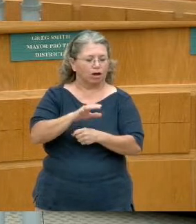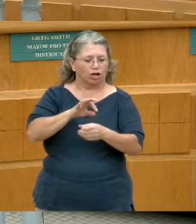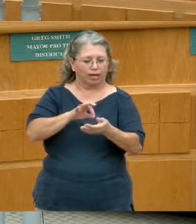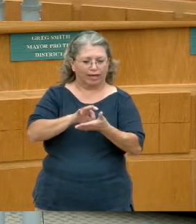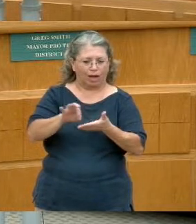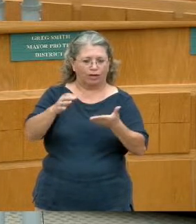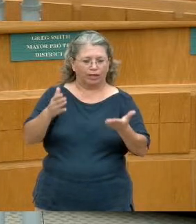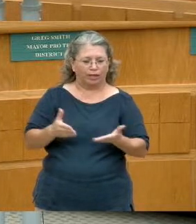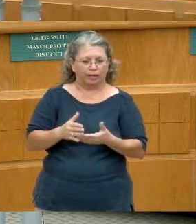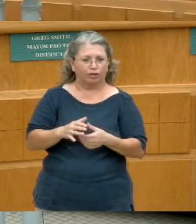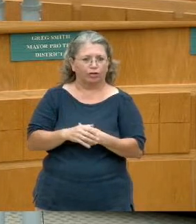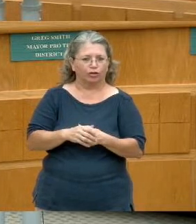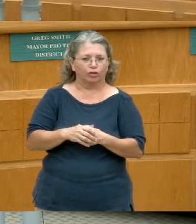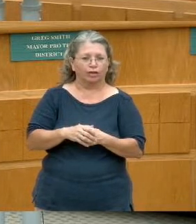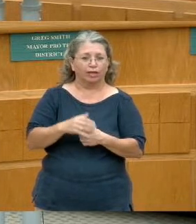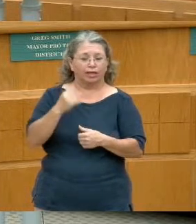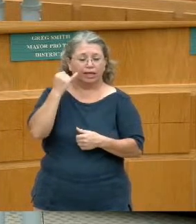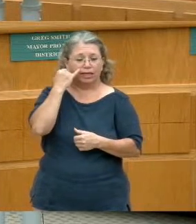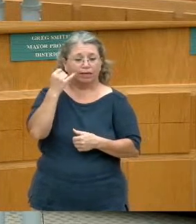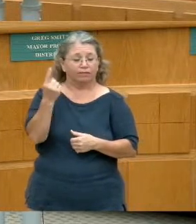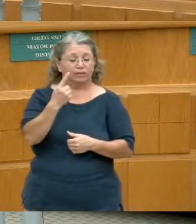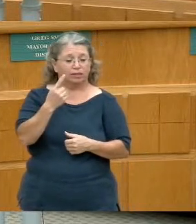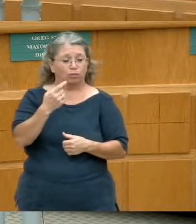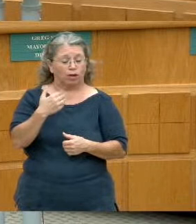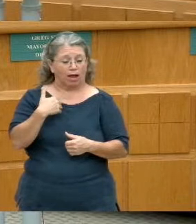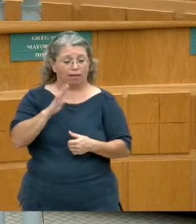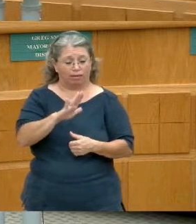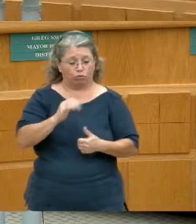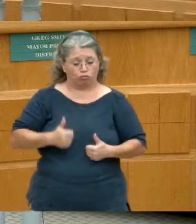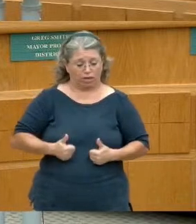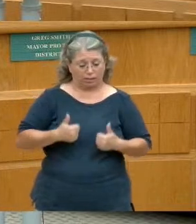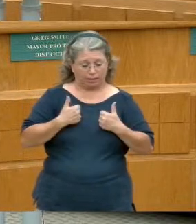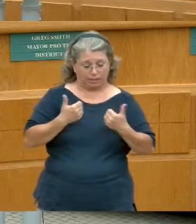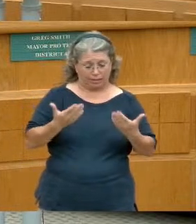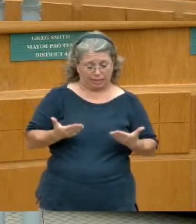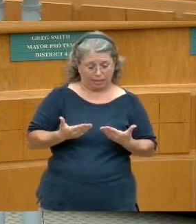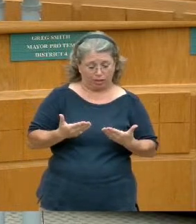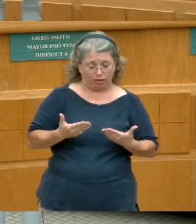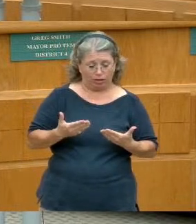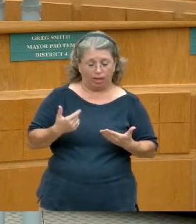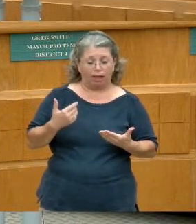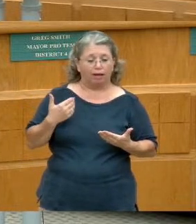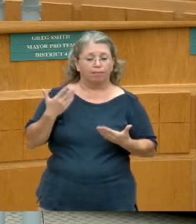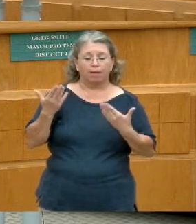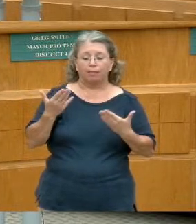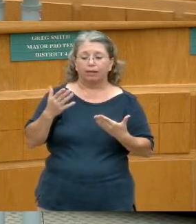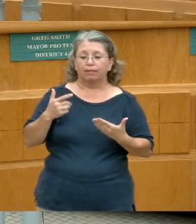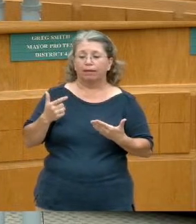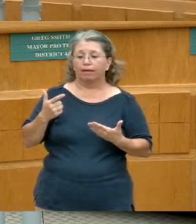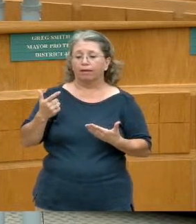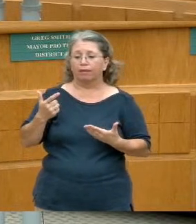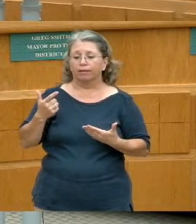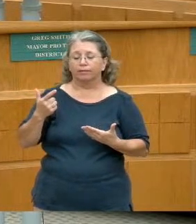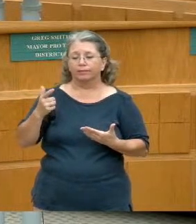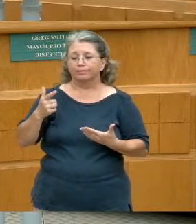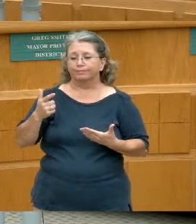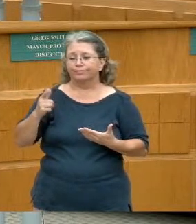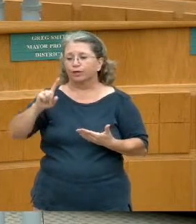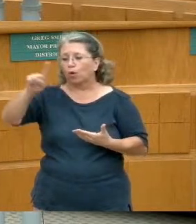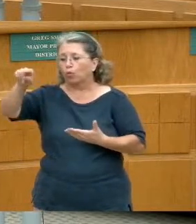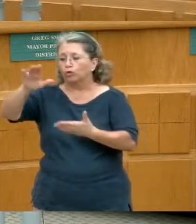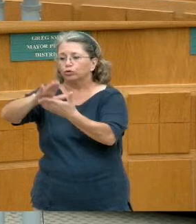Goes to if somebody had a residence here, but they were in school in another state, if they have it, they're gonna be counted here with their residence.